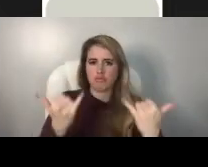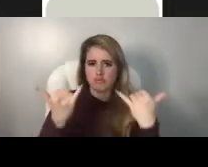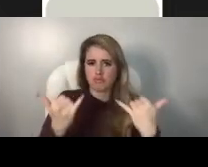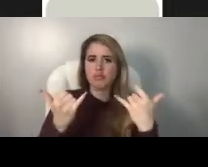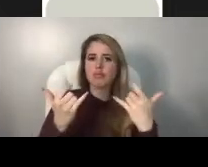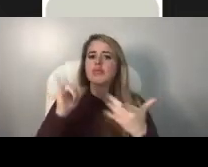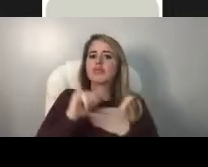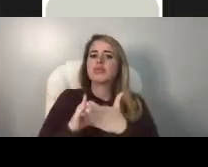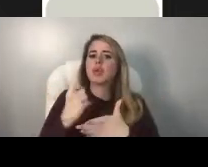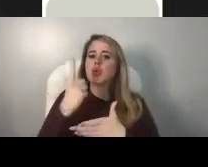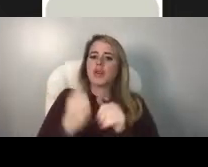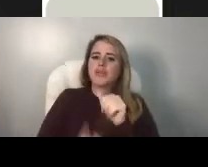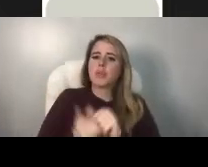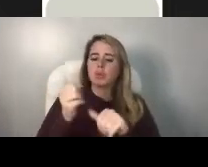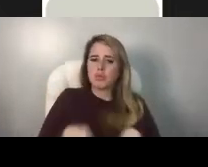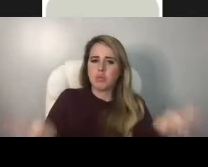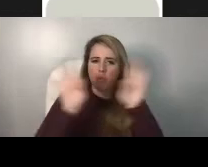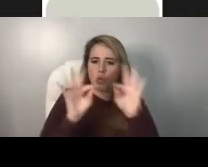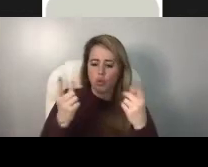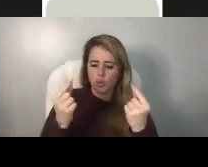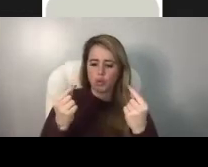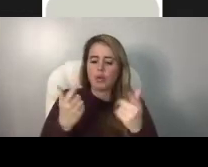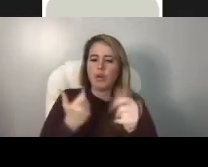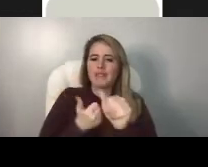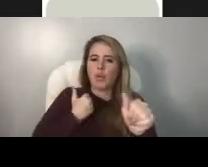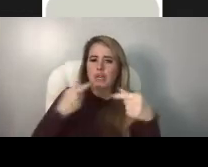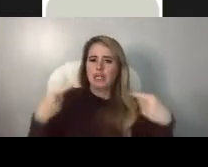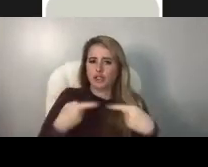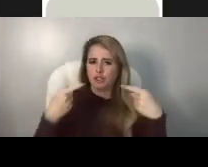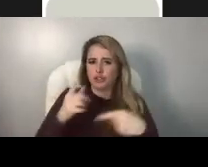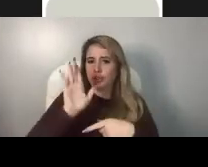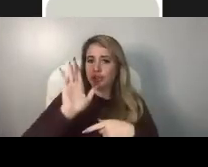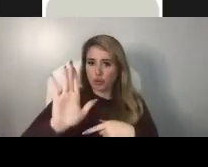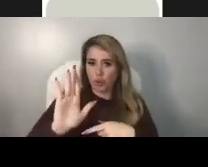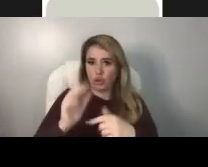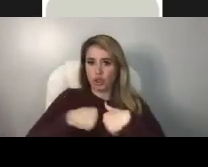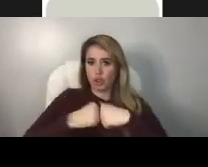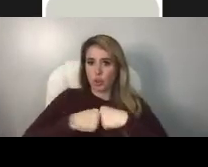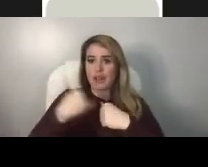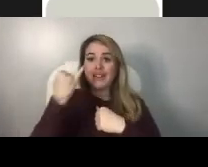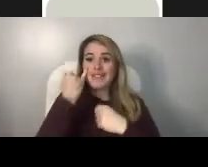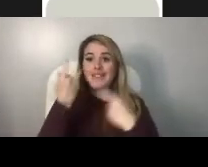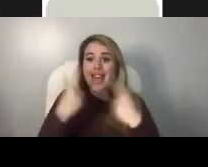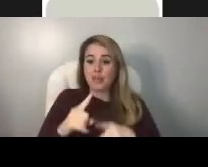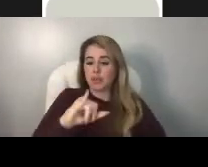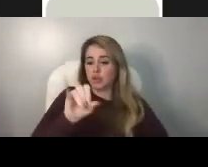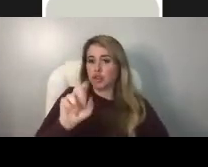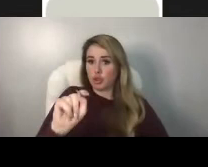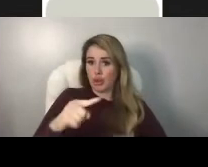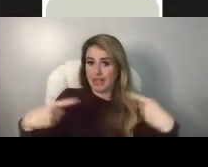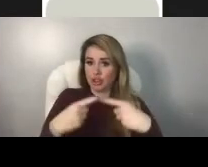one of the single most important things is to avoid injury to your joints, because when you injure your joint, you can damage the